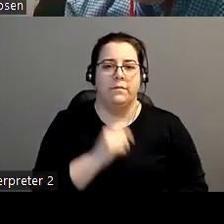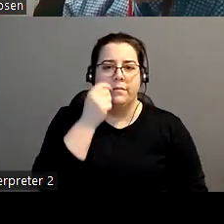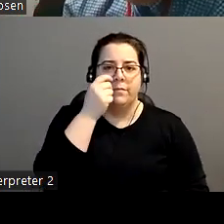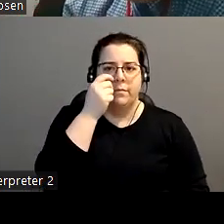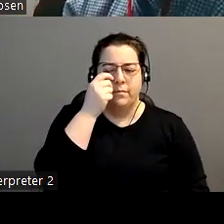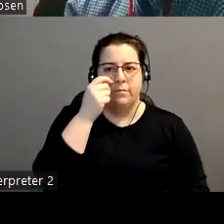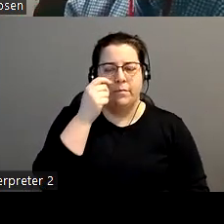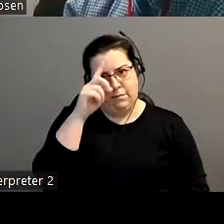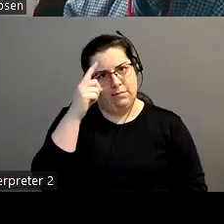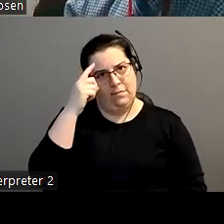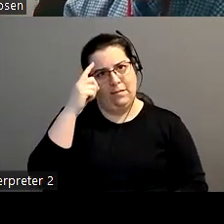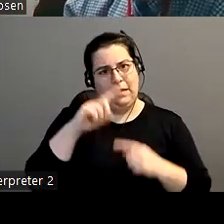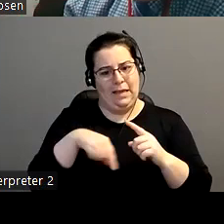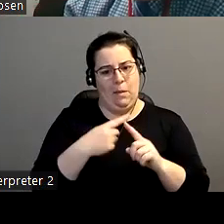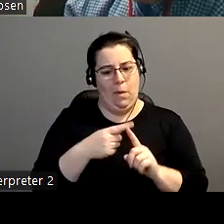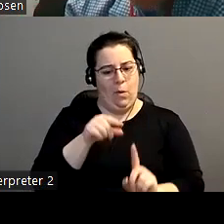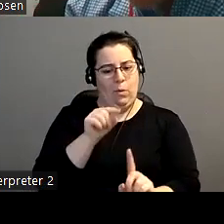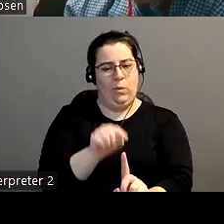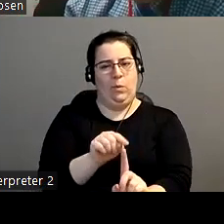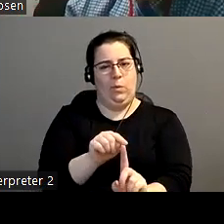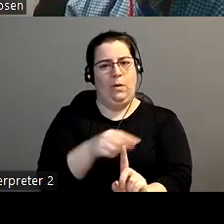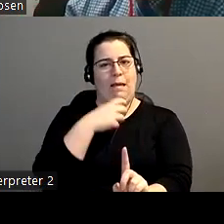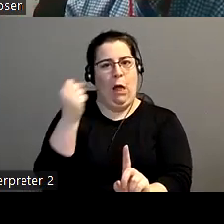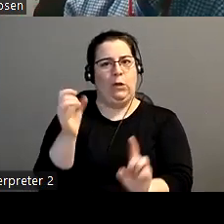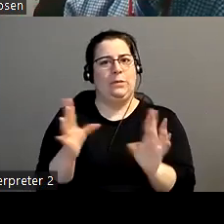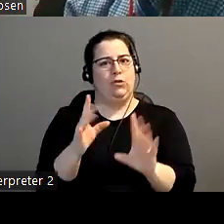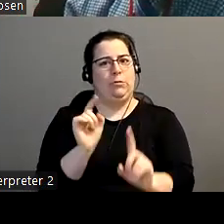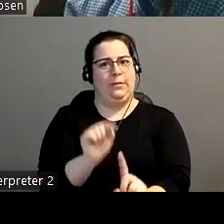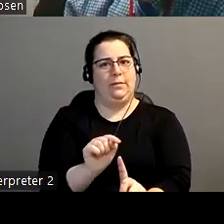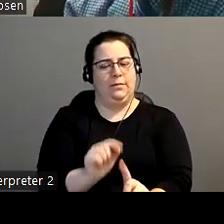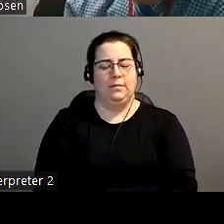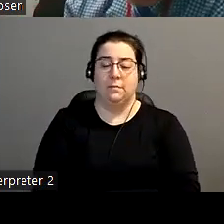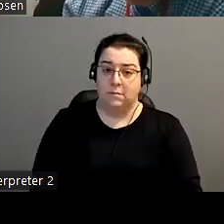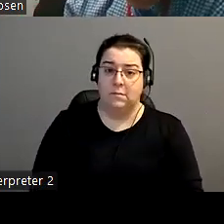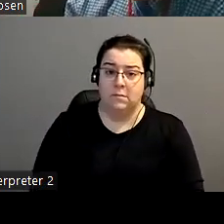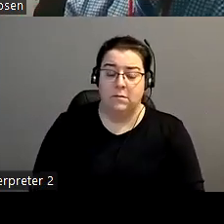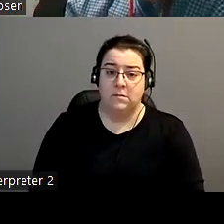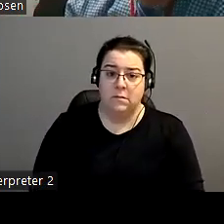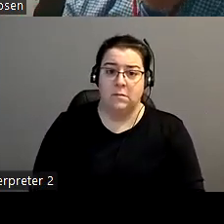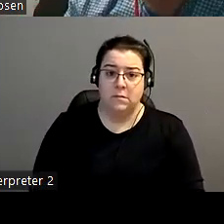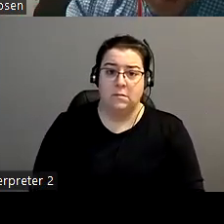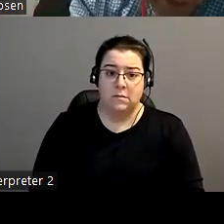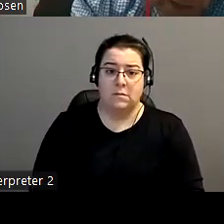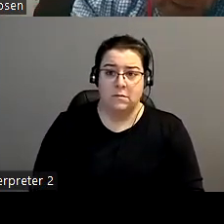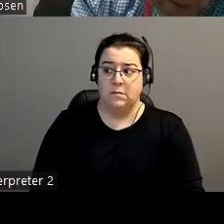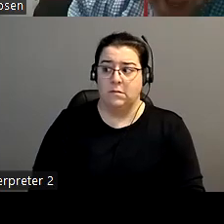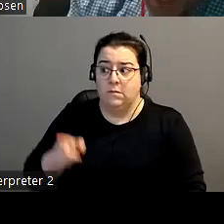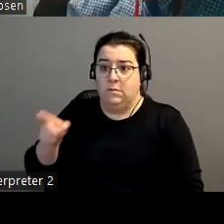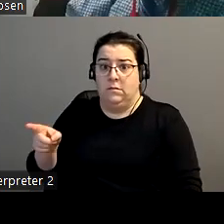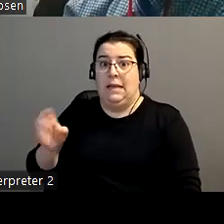But let's think about elder mistreatment. Wow. They really have a window, and here's